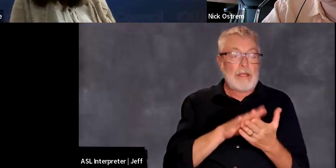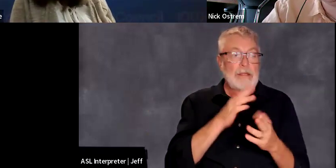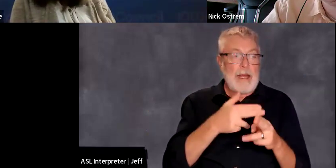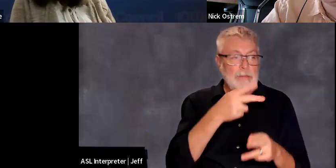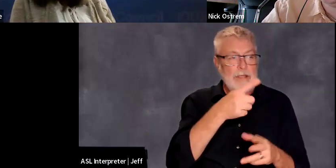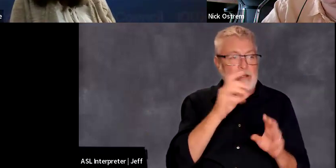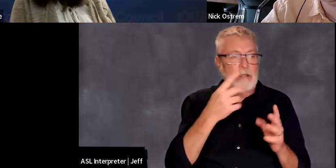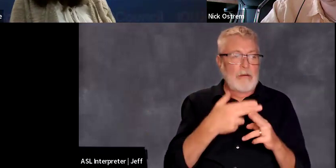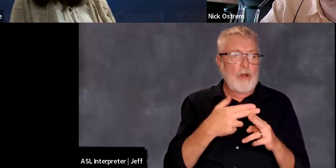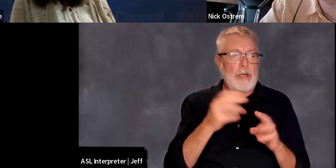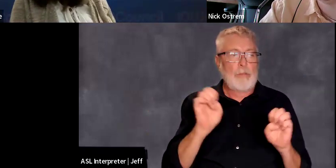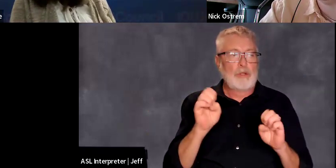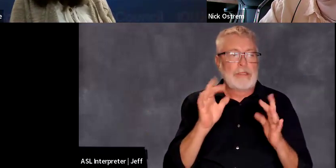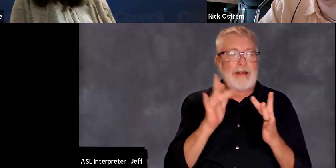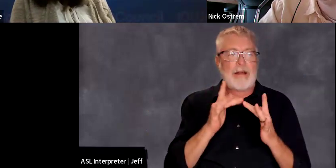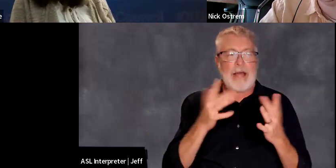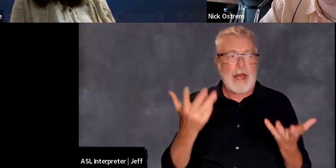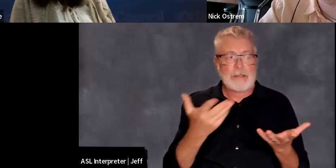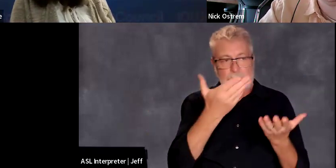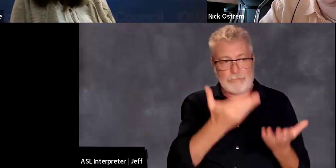into these emergency contacts. So